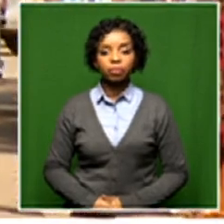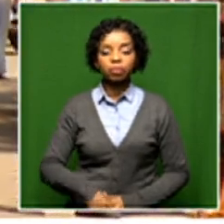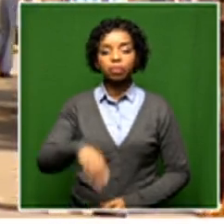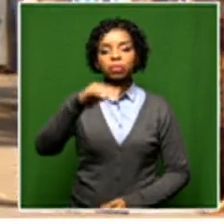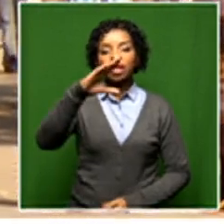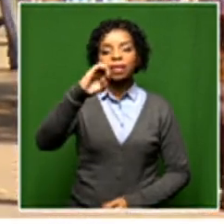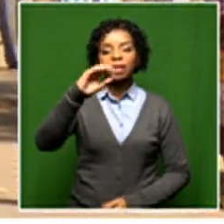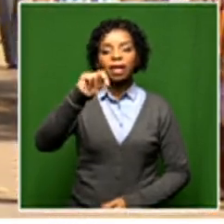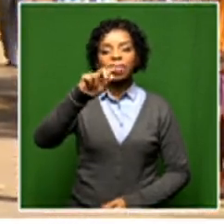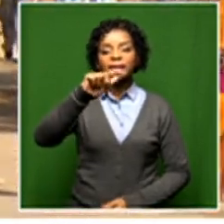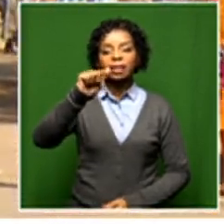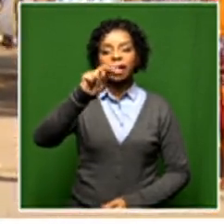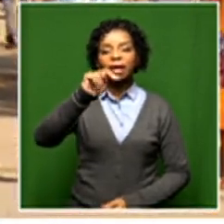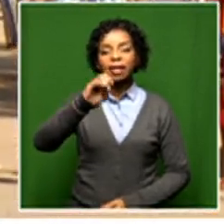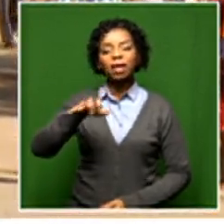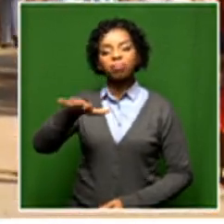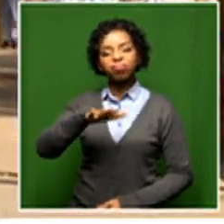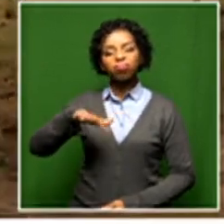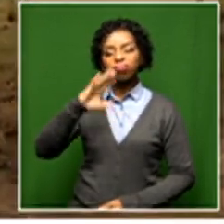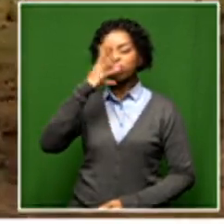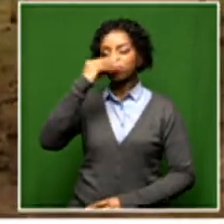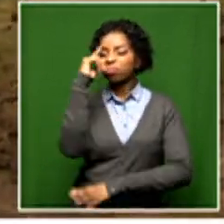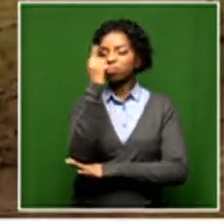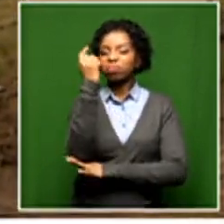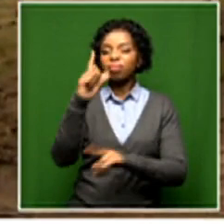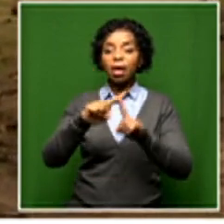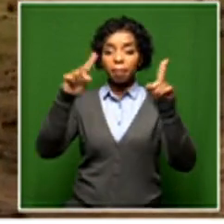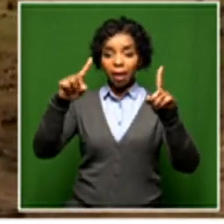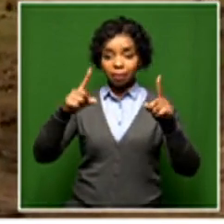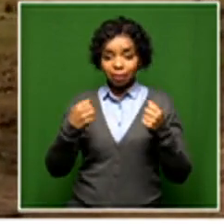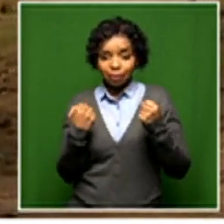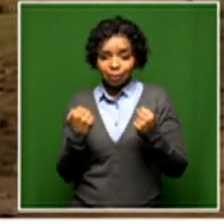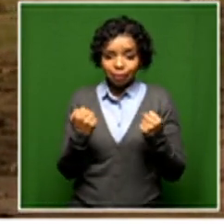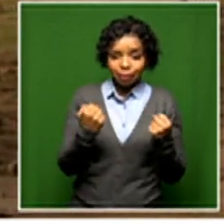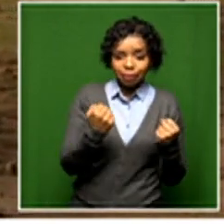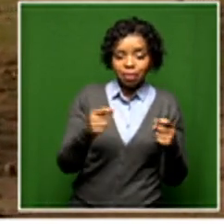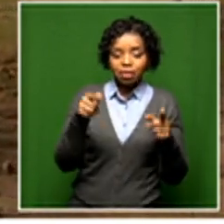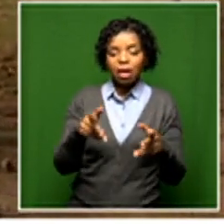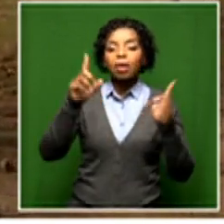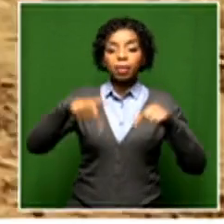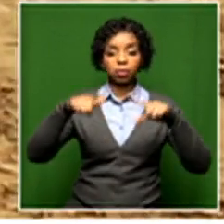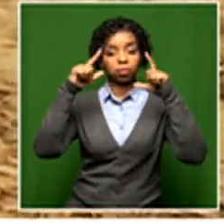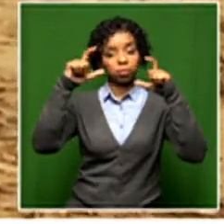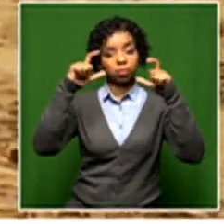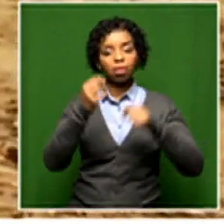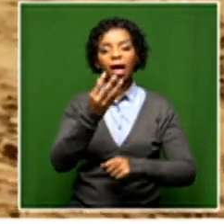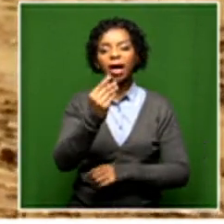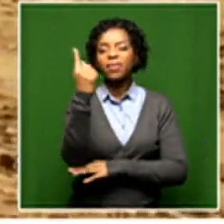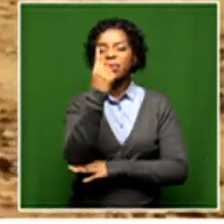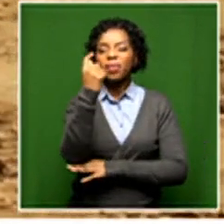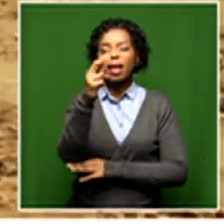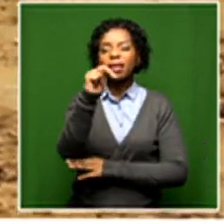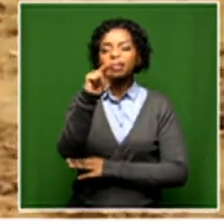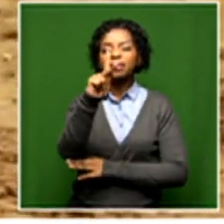Centane, nestled in a beautiful rural landscape, but driving around here requires your full attention. Kandolo village is a short drive